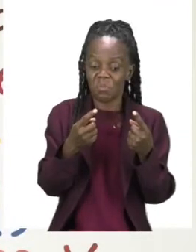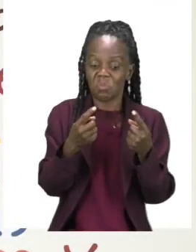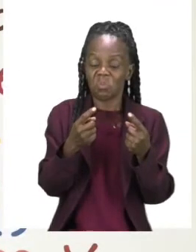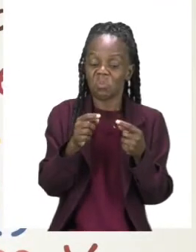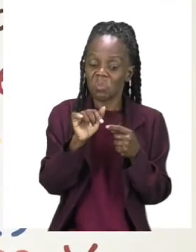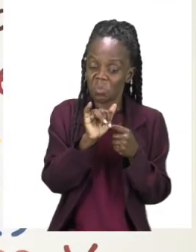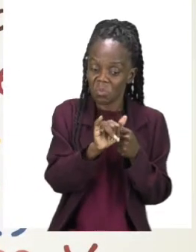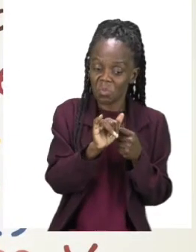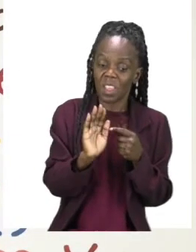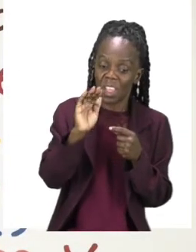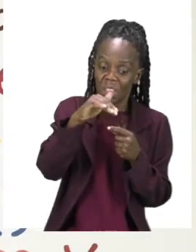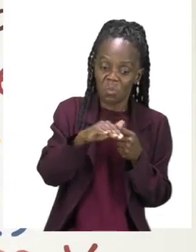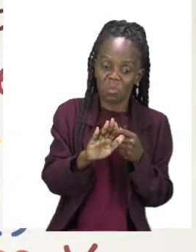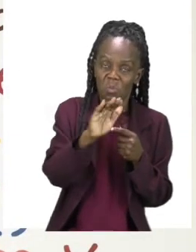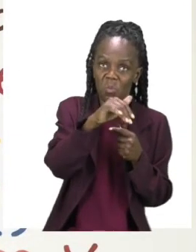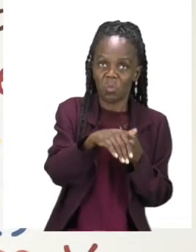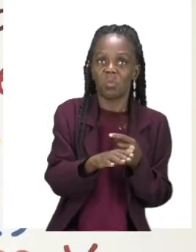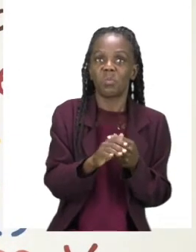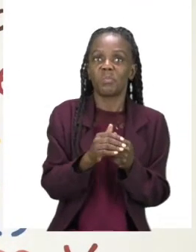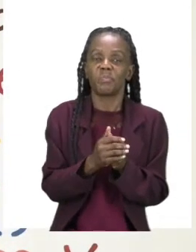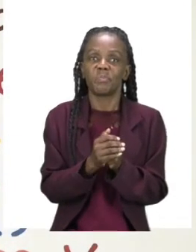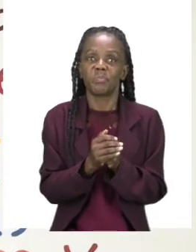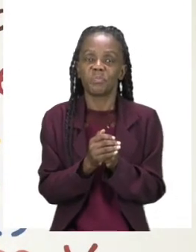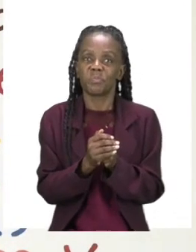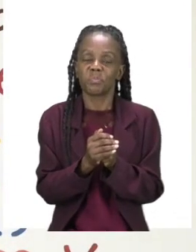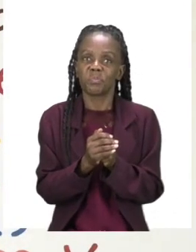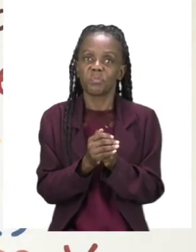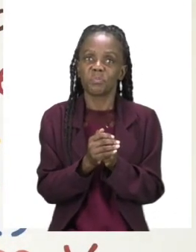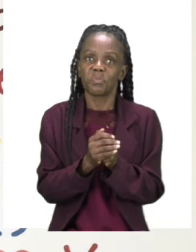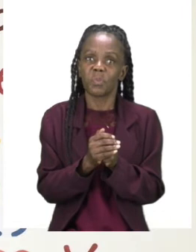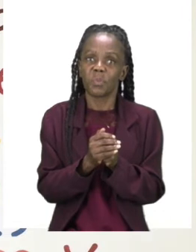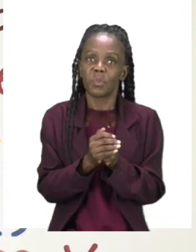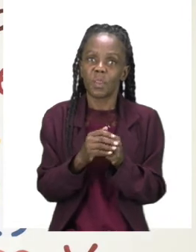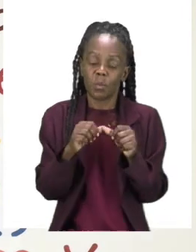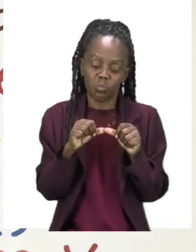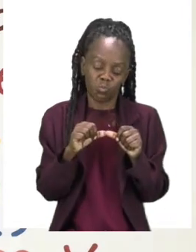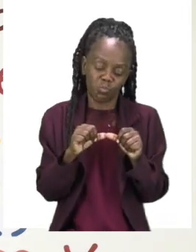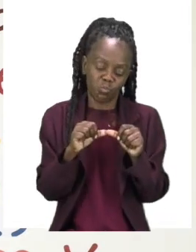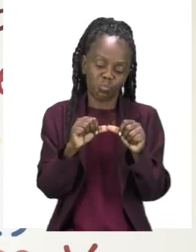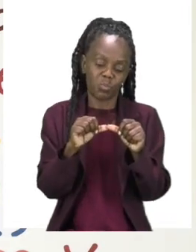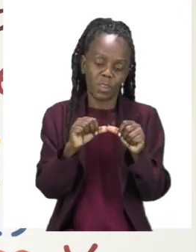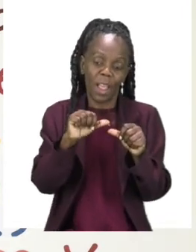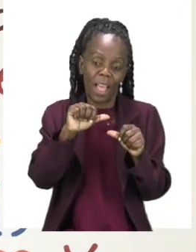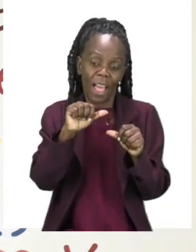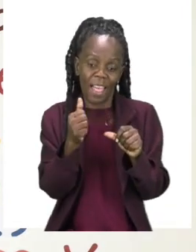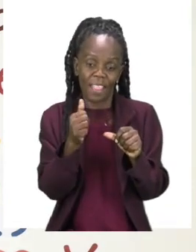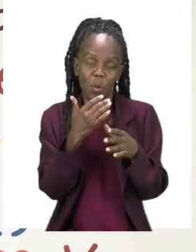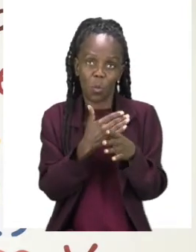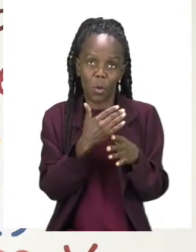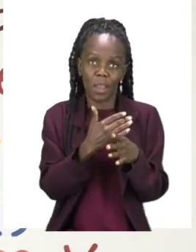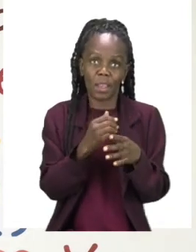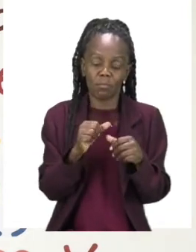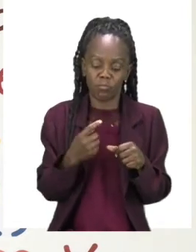you for O. I'd like you to please do your exercise. Take your time when you're tracing and try